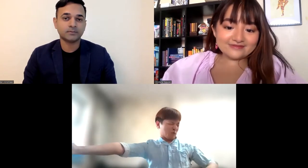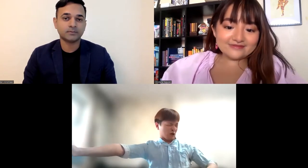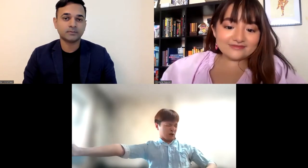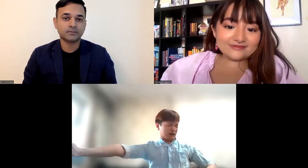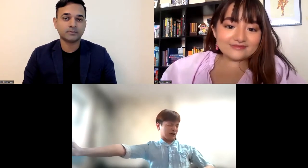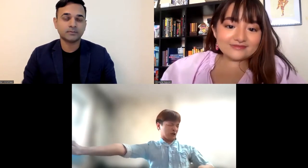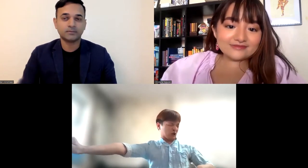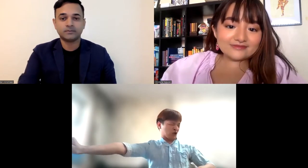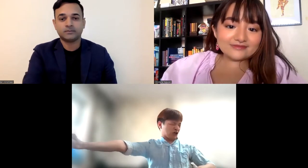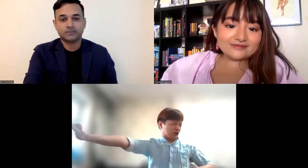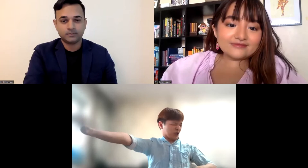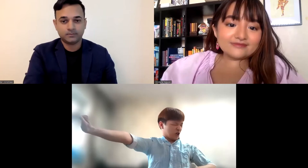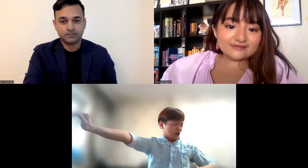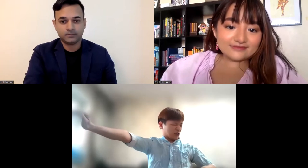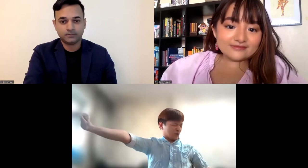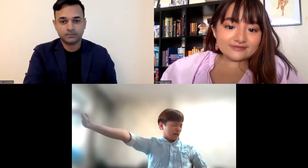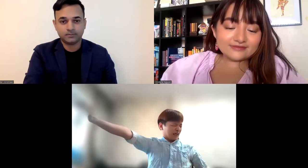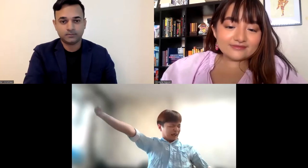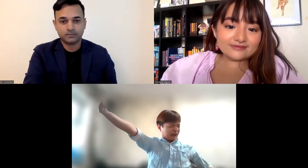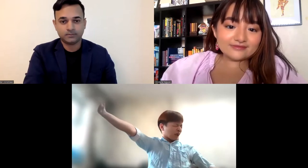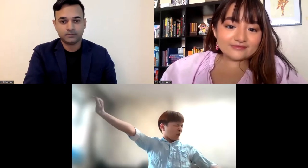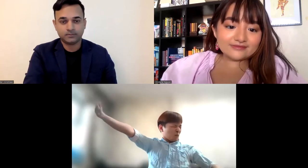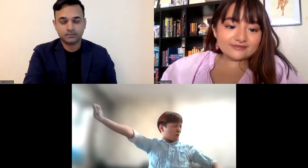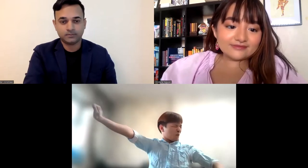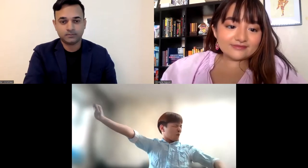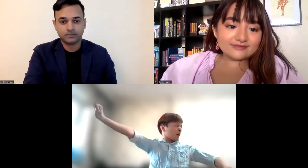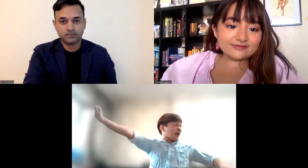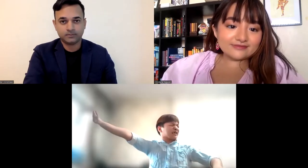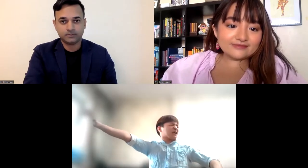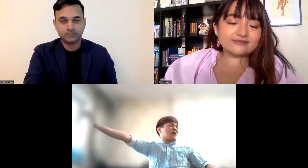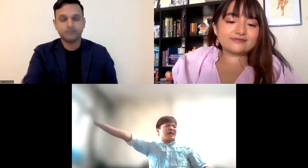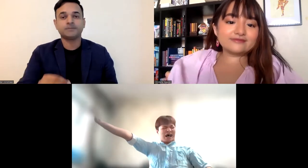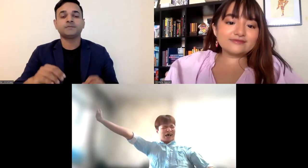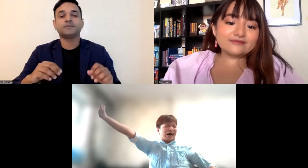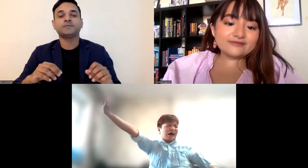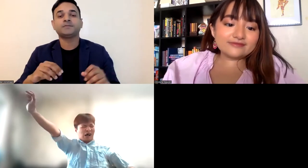My name is Timulin. I'm representing Mongolia.